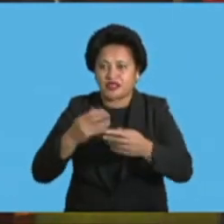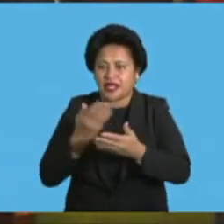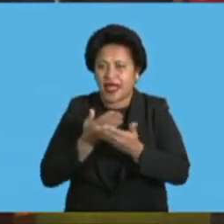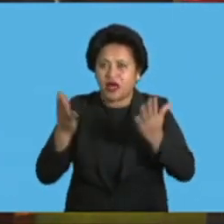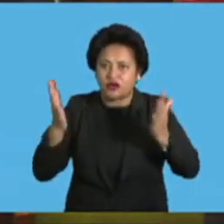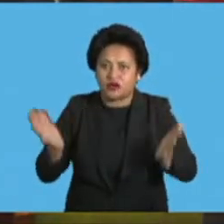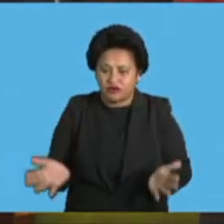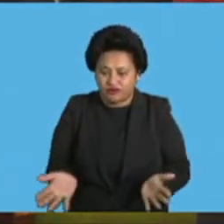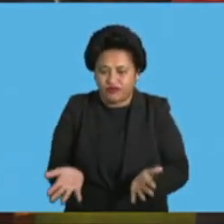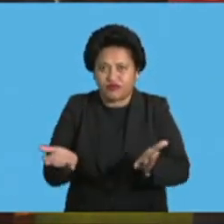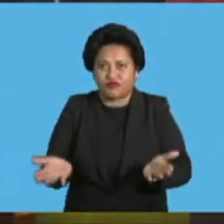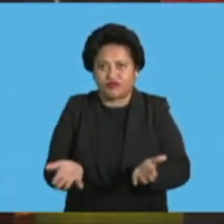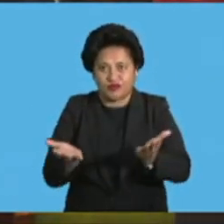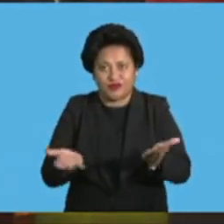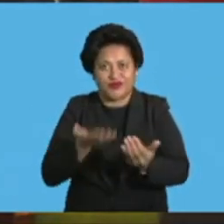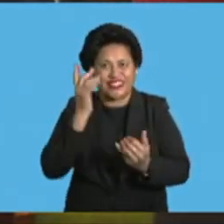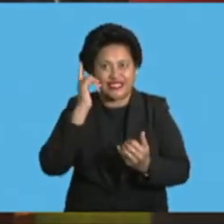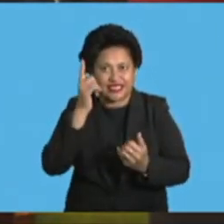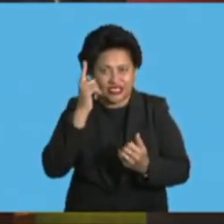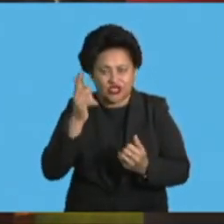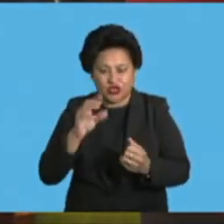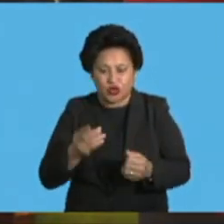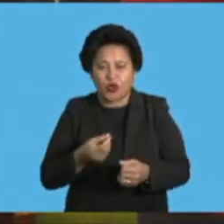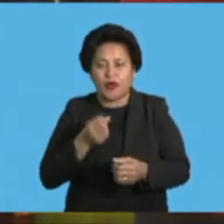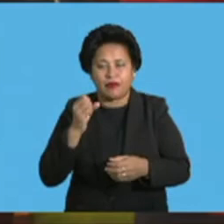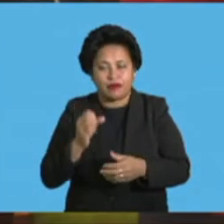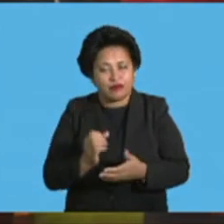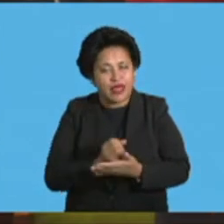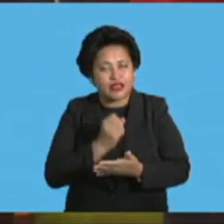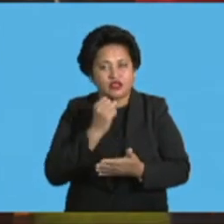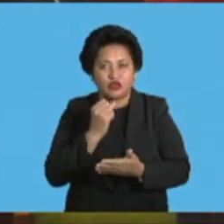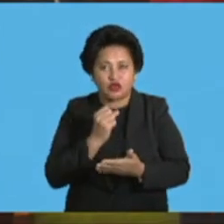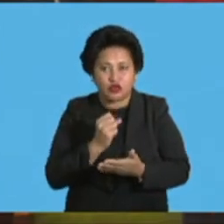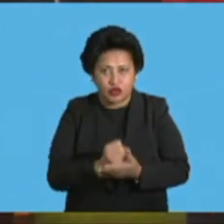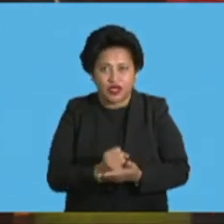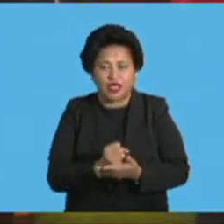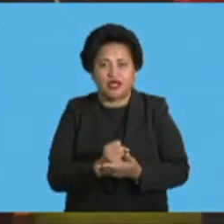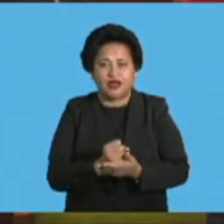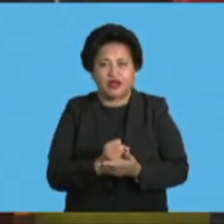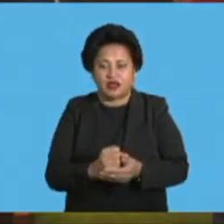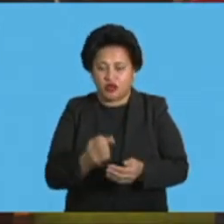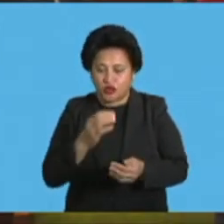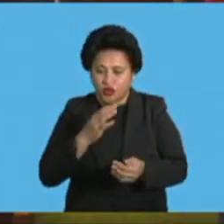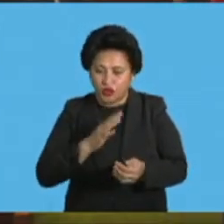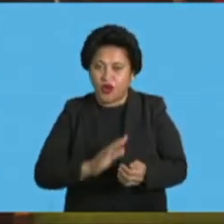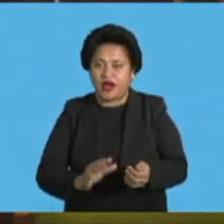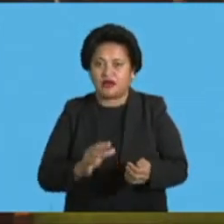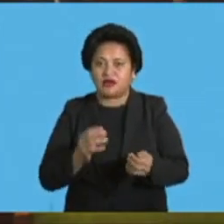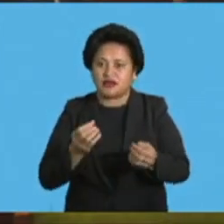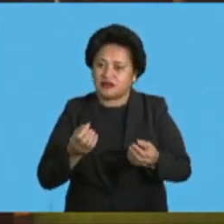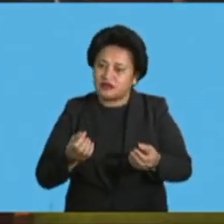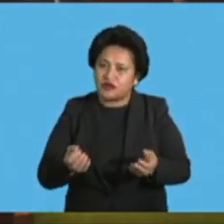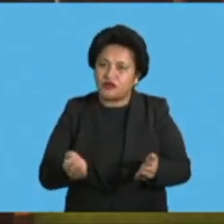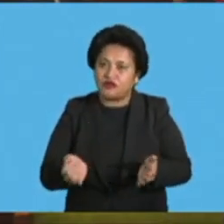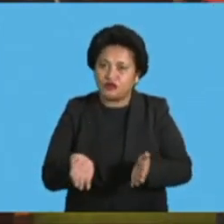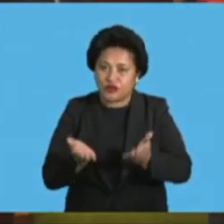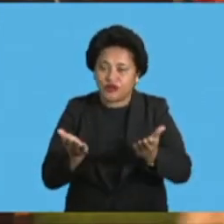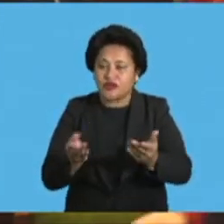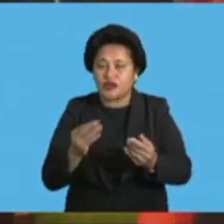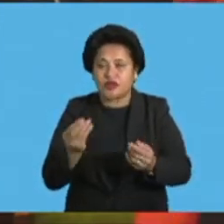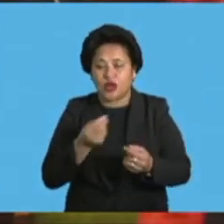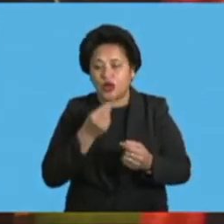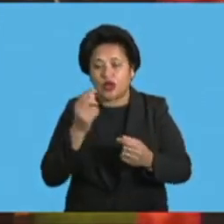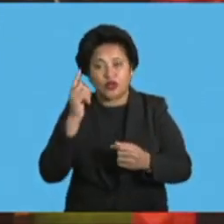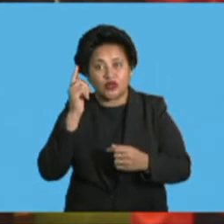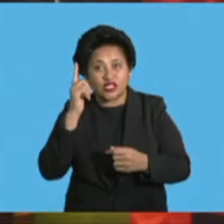be undertaken is prompt, transparent, fair, impartial, consistent, and made with the employee's understanding if